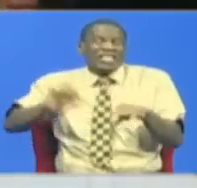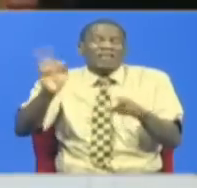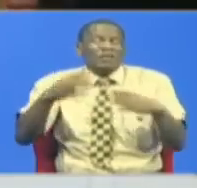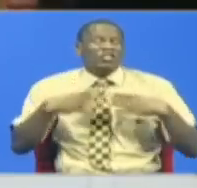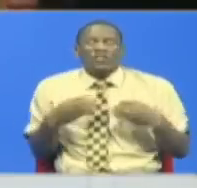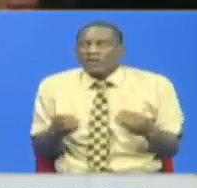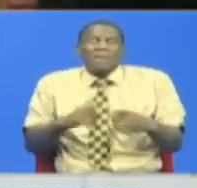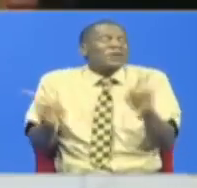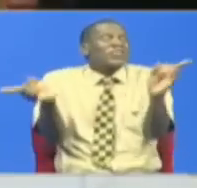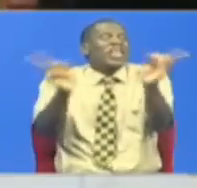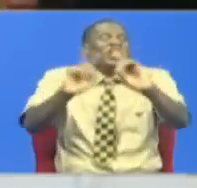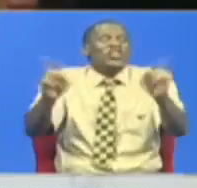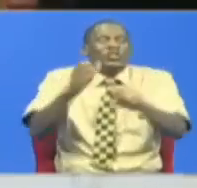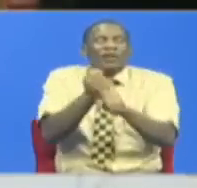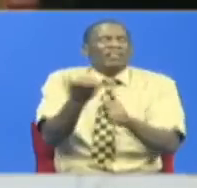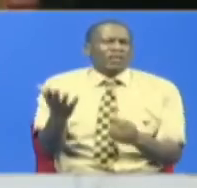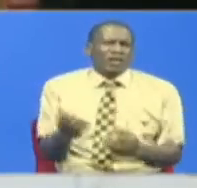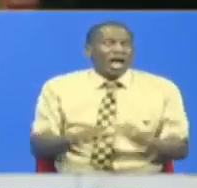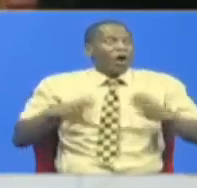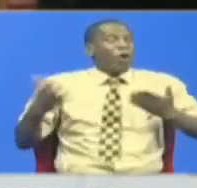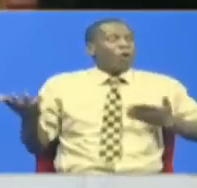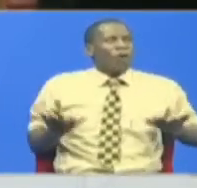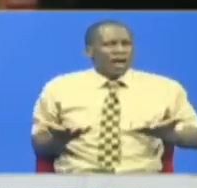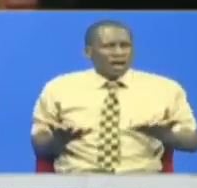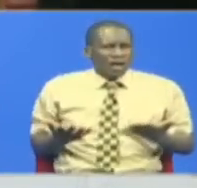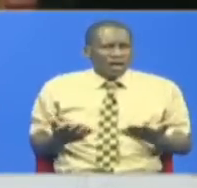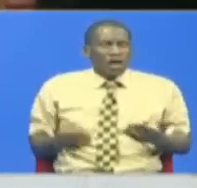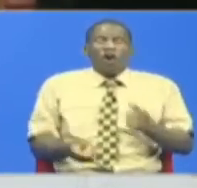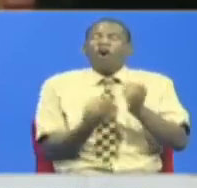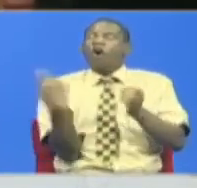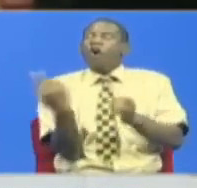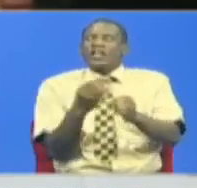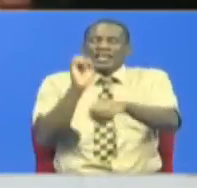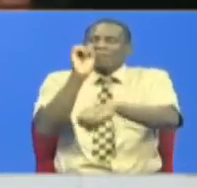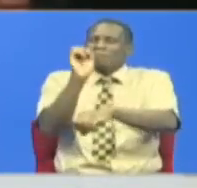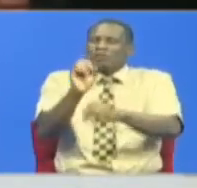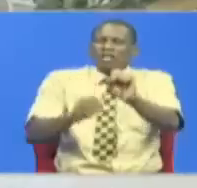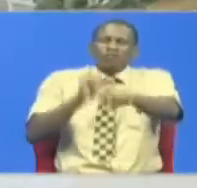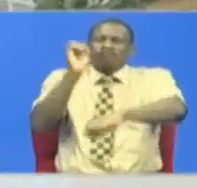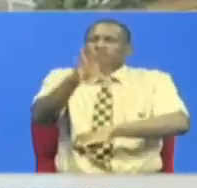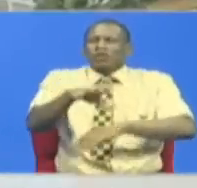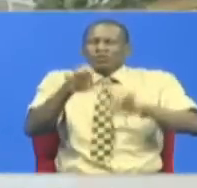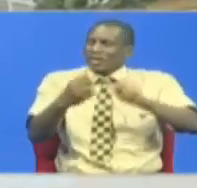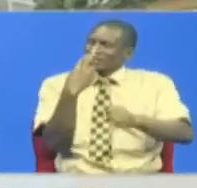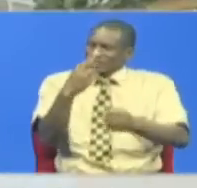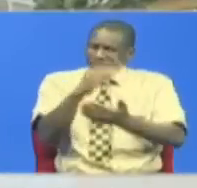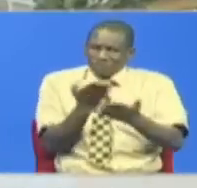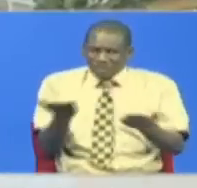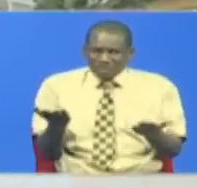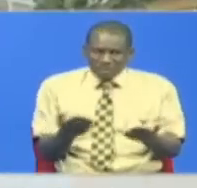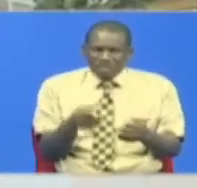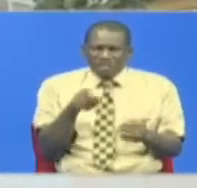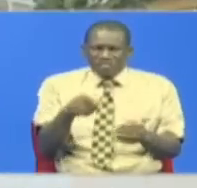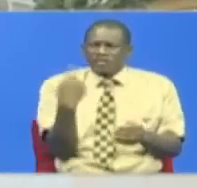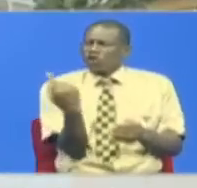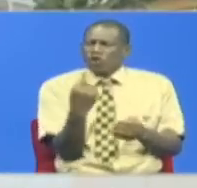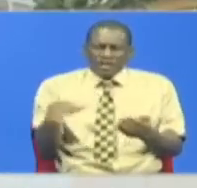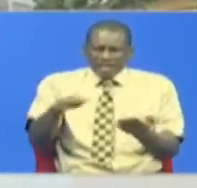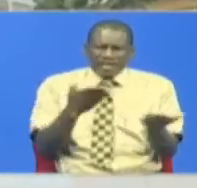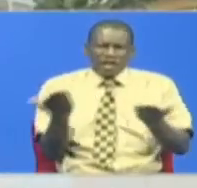Health? Where on earth, except in the movies, does something like that happen? This is the only place me I know where people are